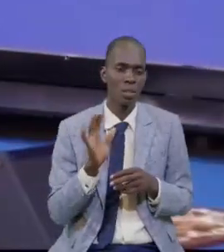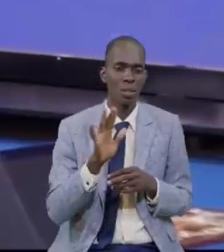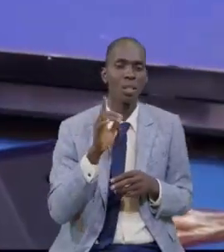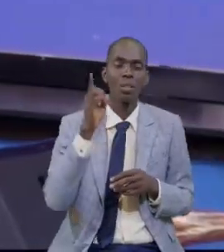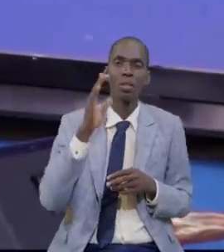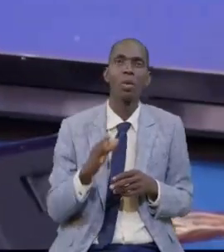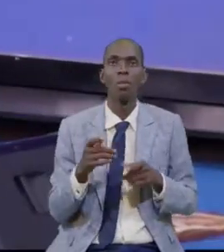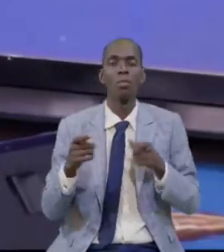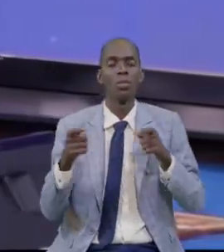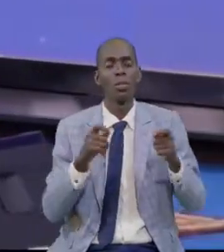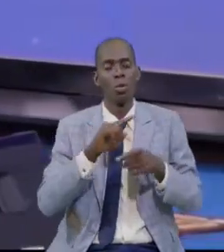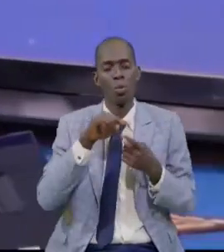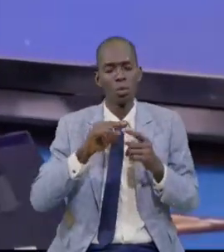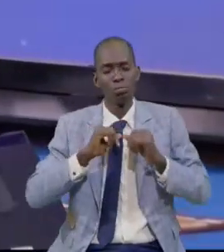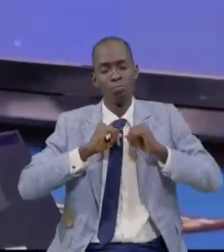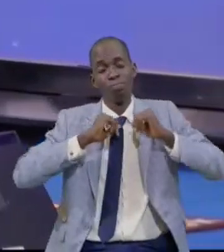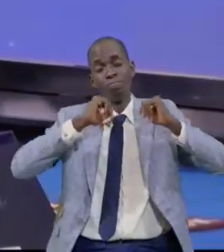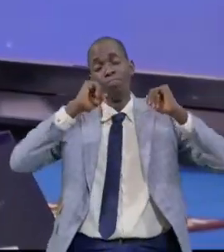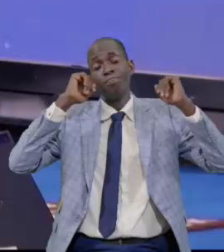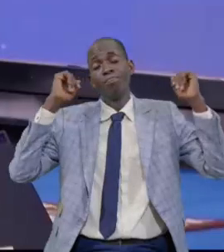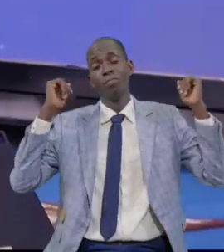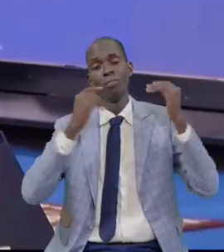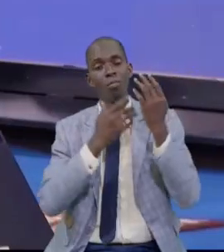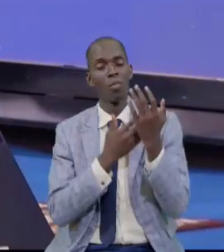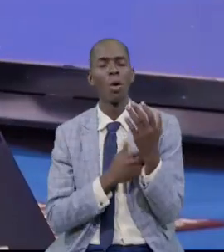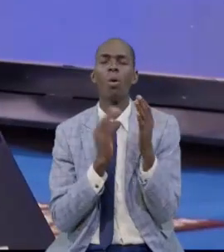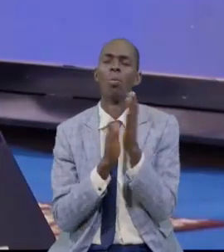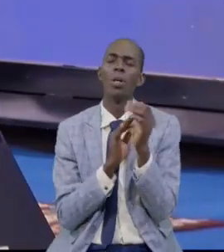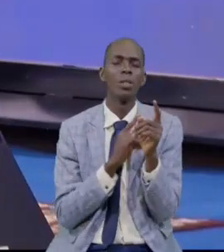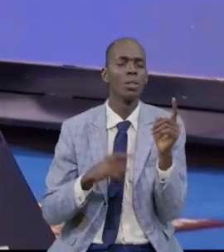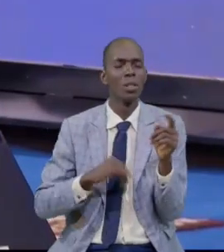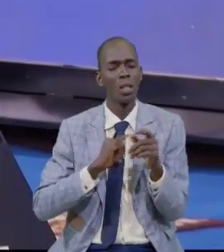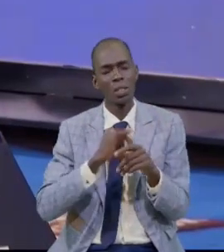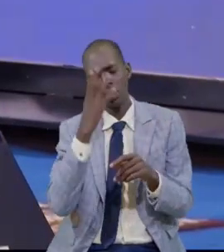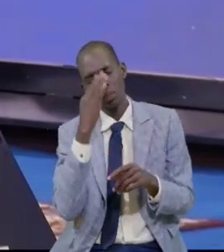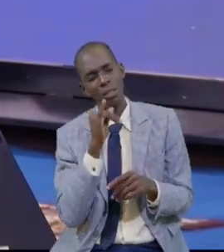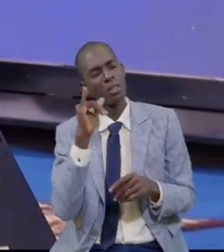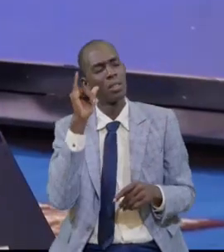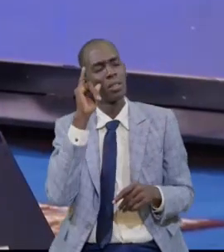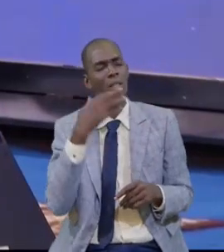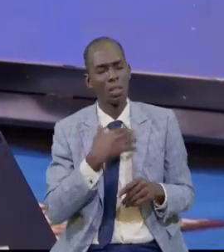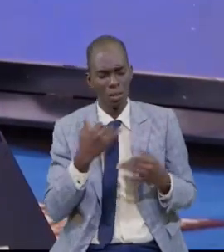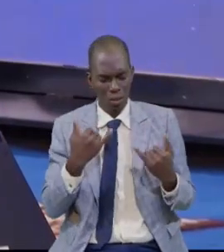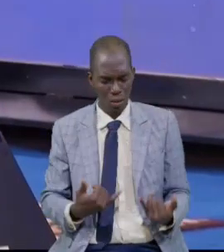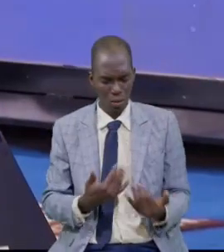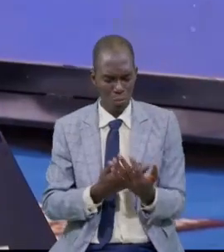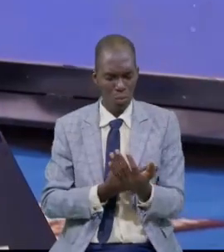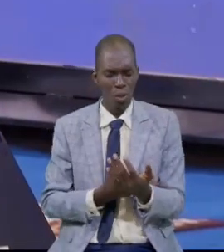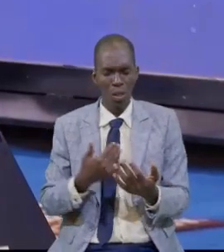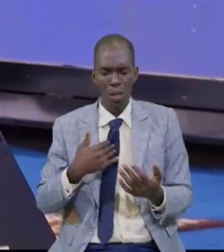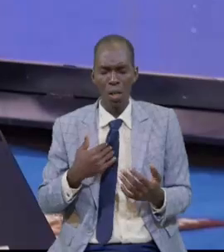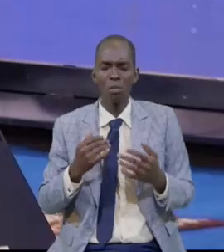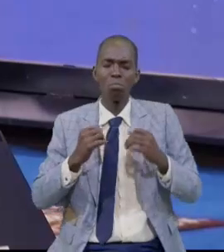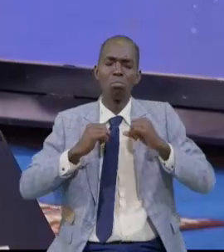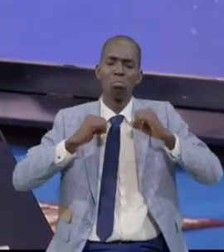Lord. Thank you, God. I slept last night. I'm awake now this morning. And this morning, this day, is another day for you